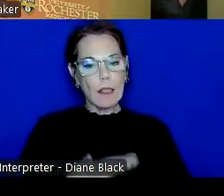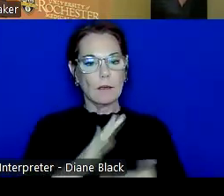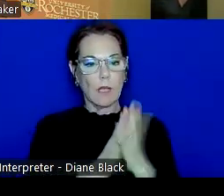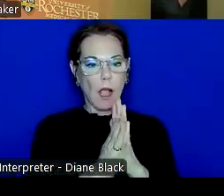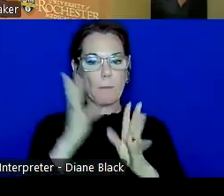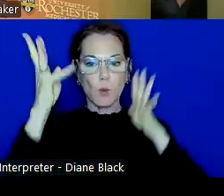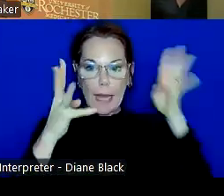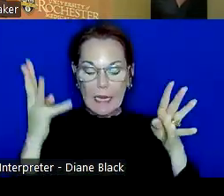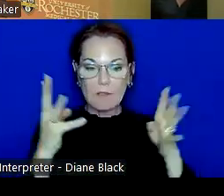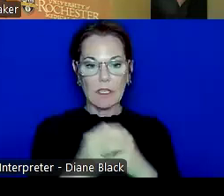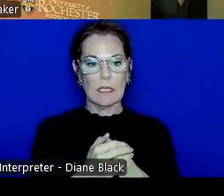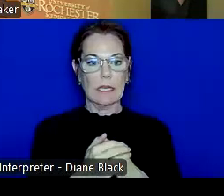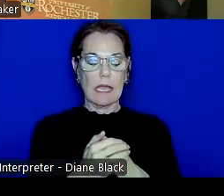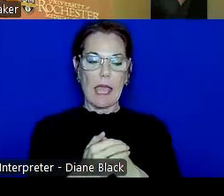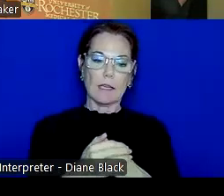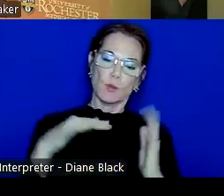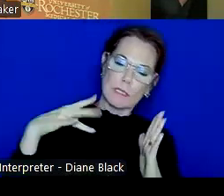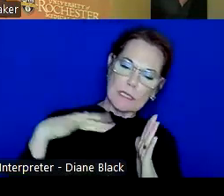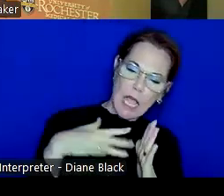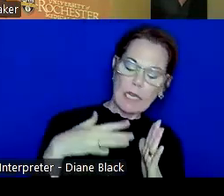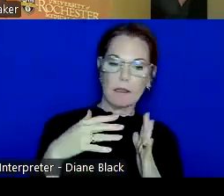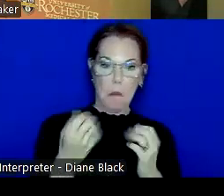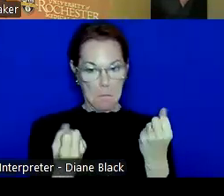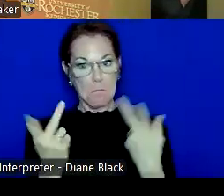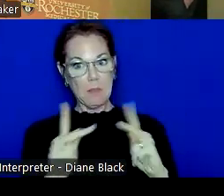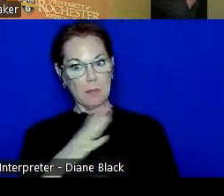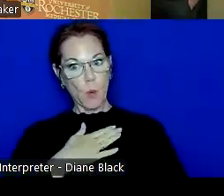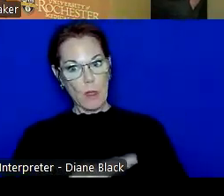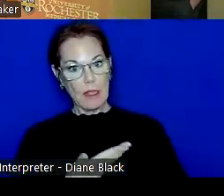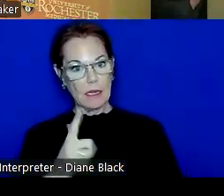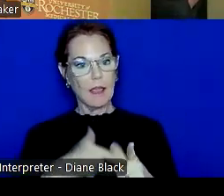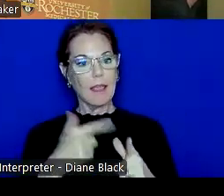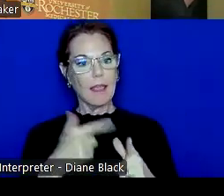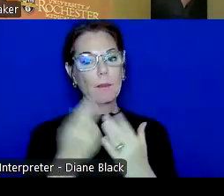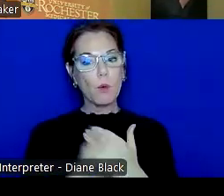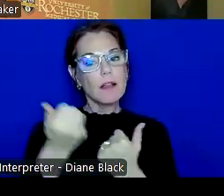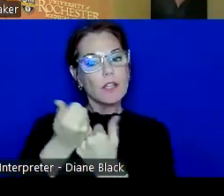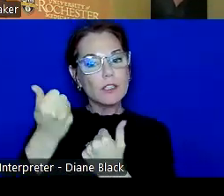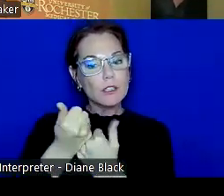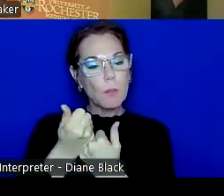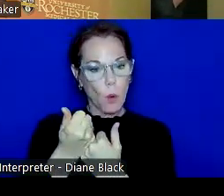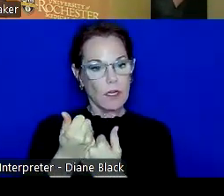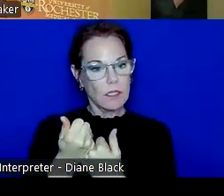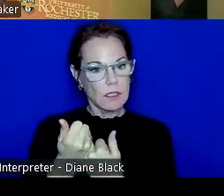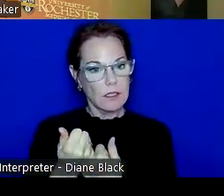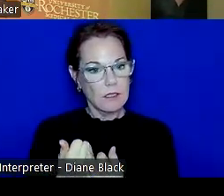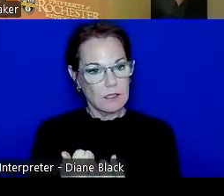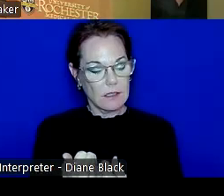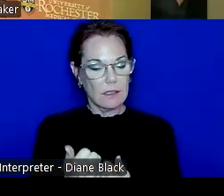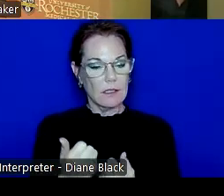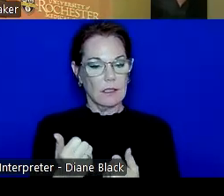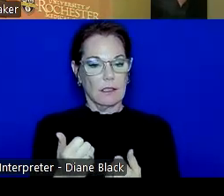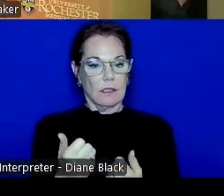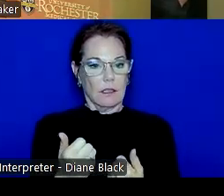and to put the time in to study it, and lots of people are, and then support the projects like the one I know that's happening in a few of those places when